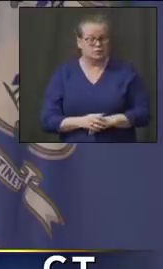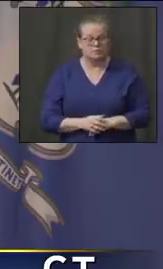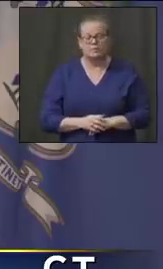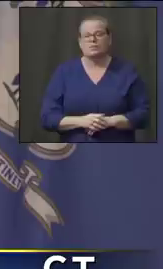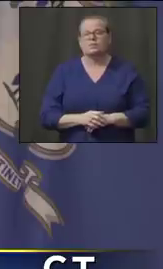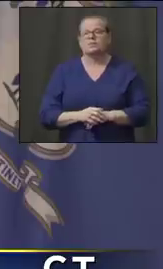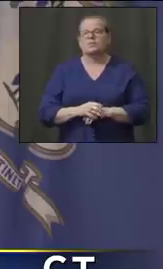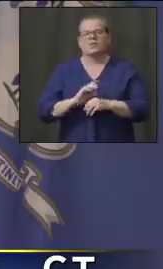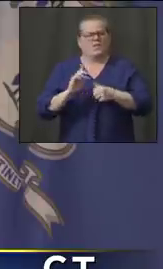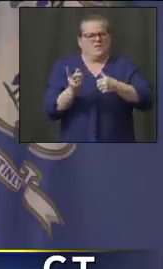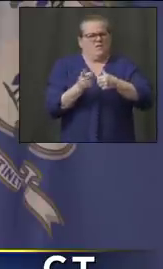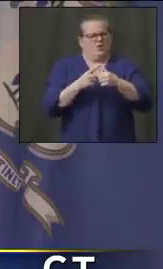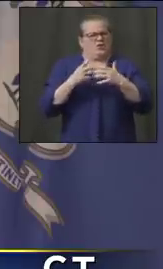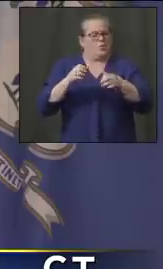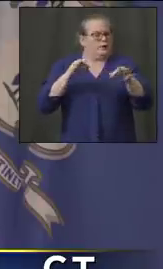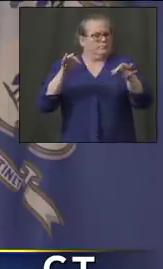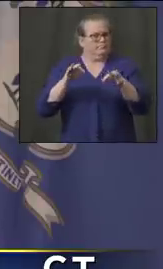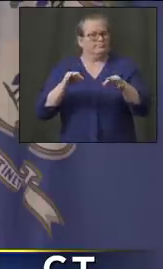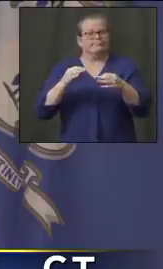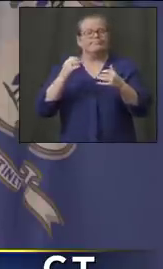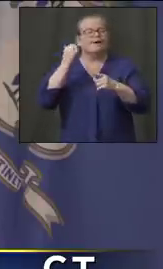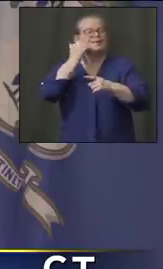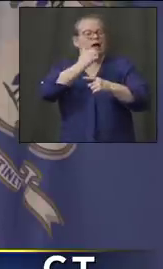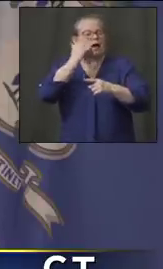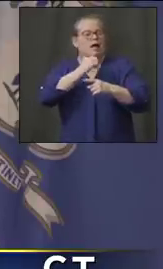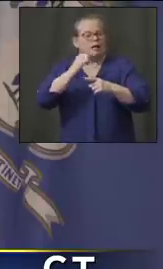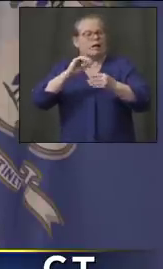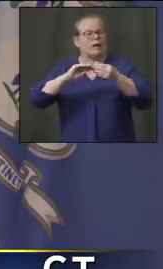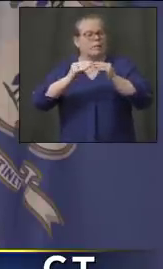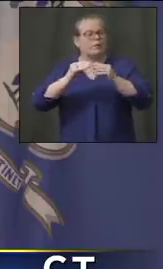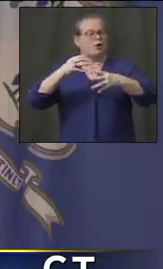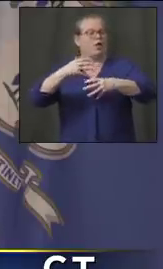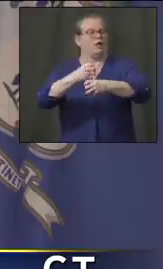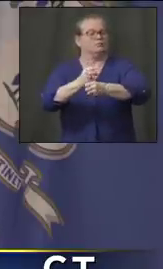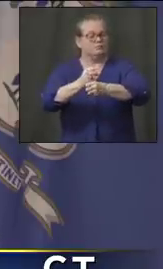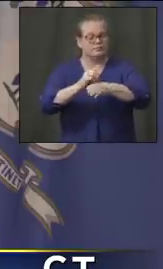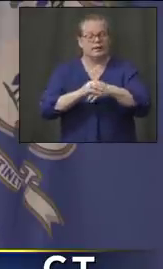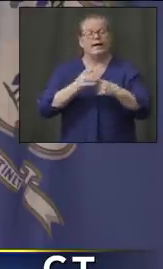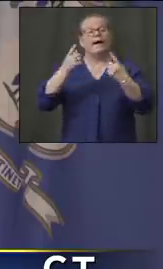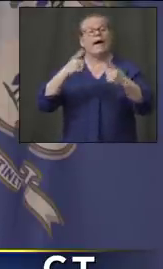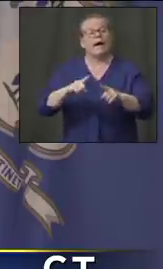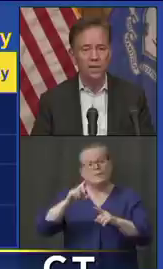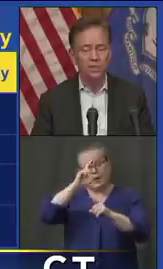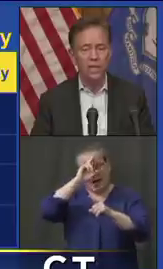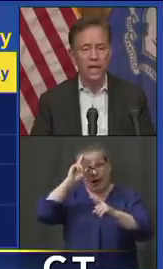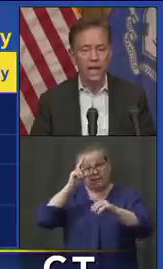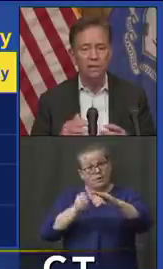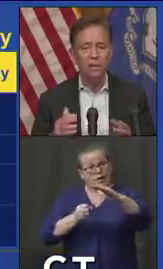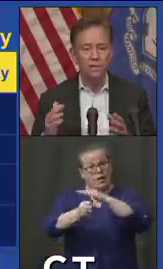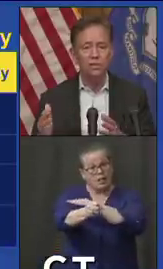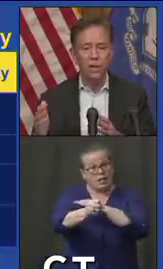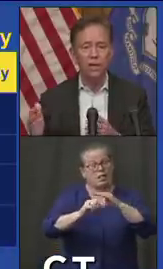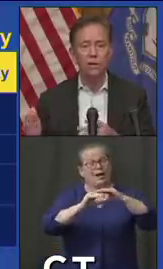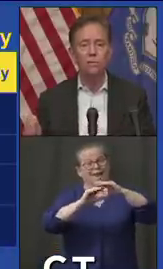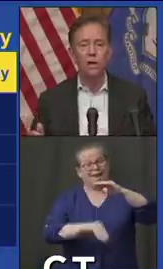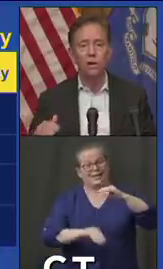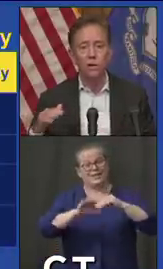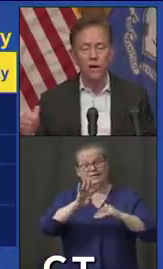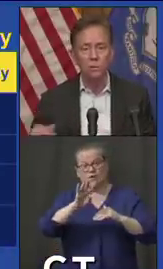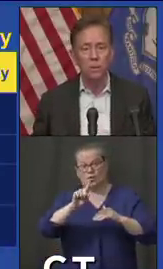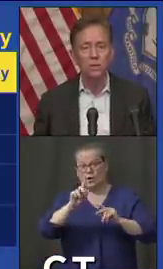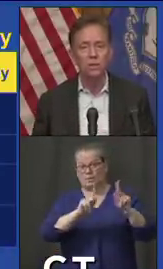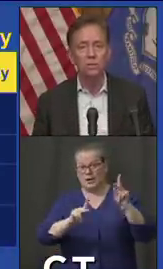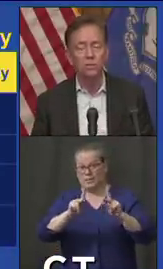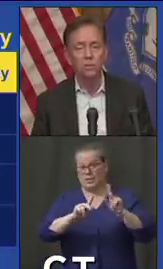summary, first of all, I think negative 41 hospitalizations. I think that's the 8th consecutive day